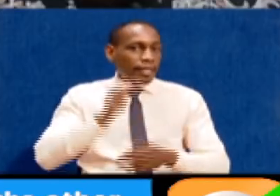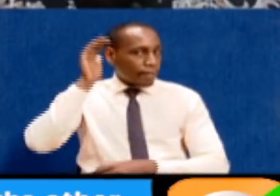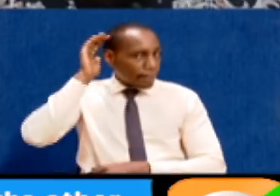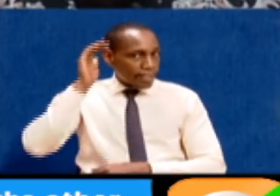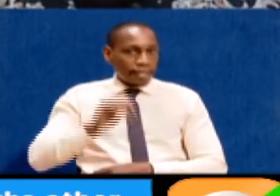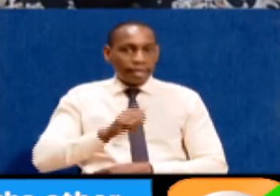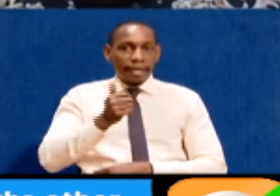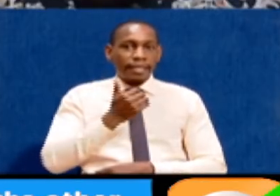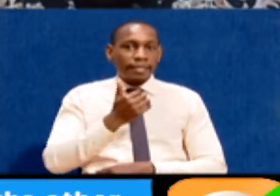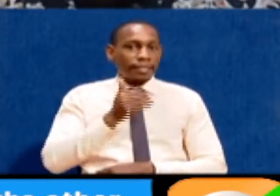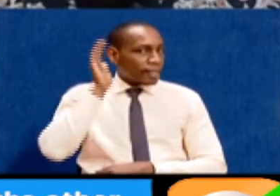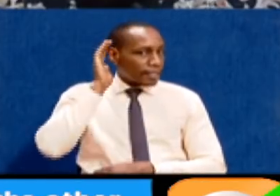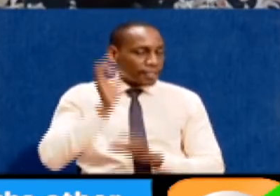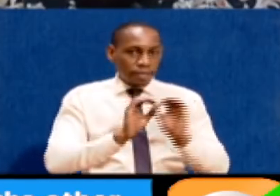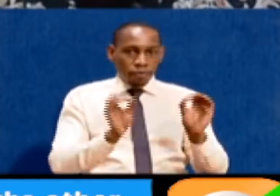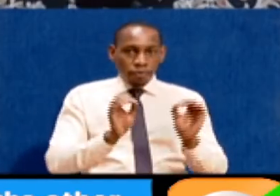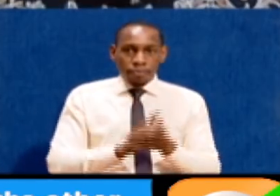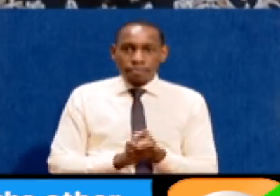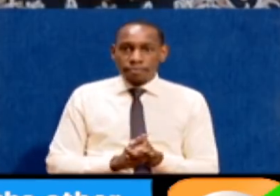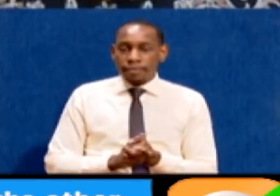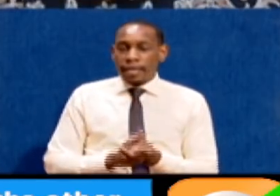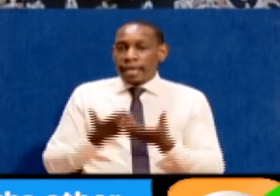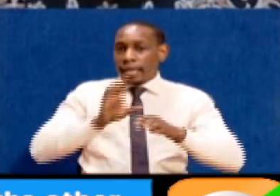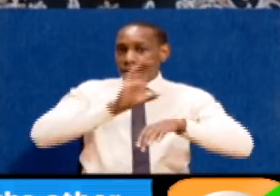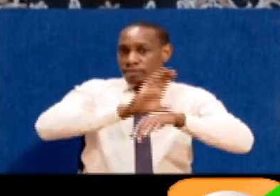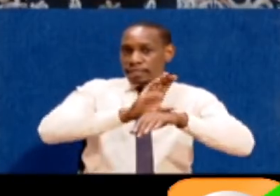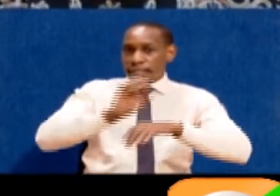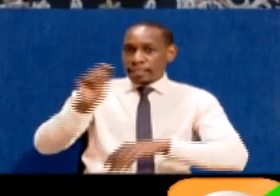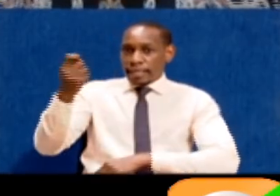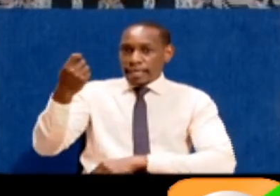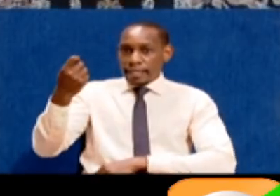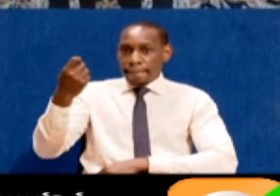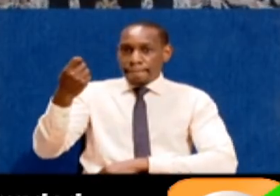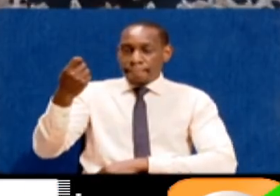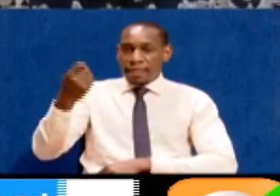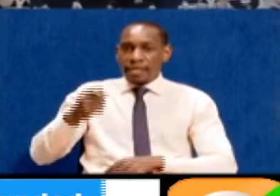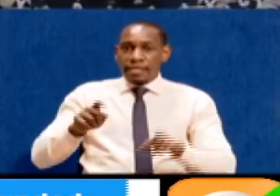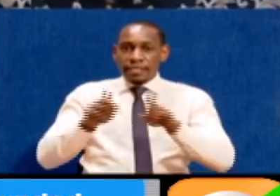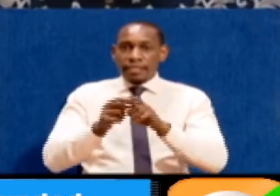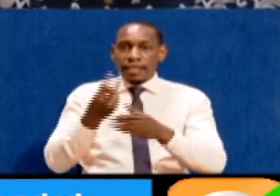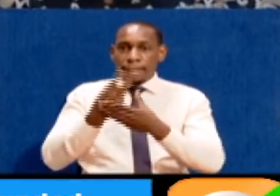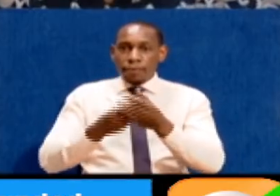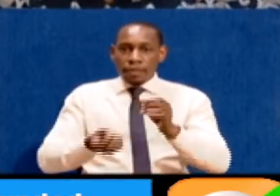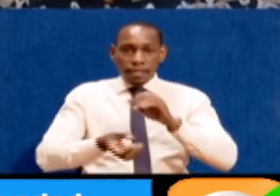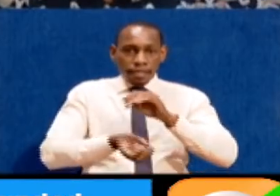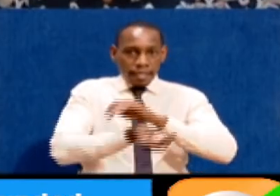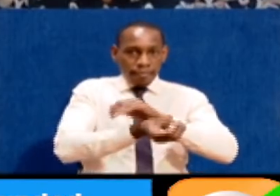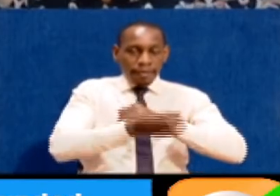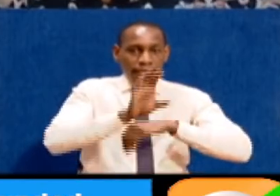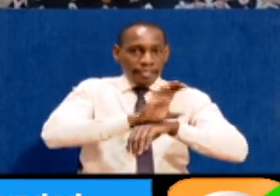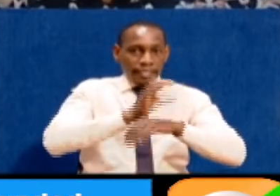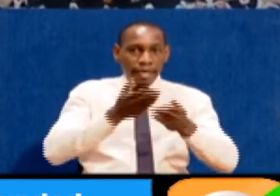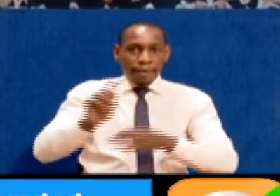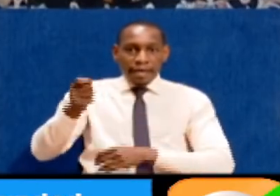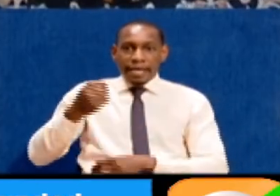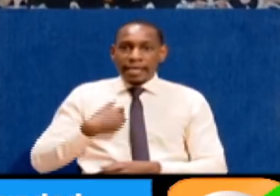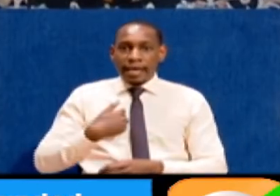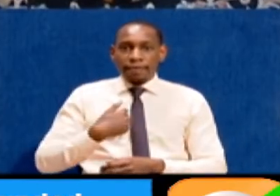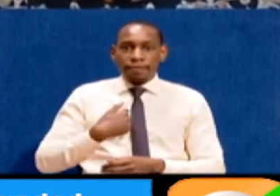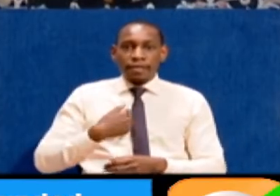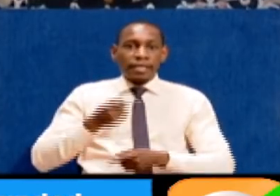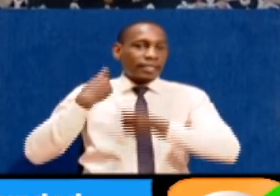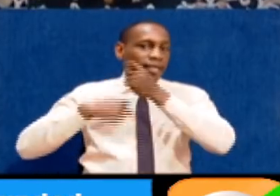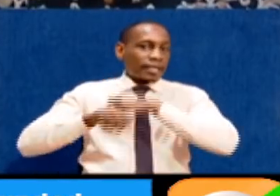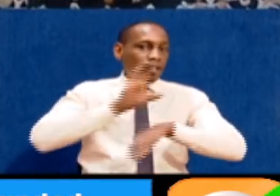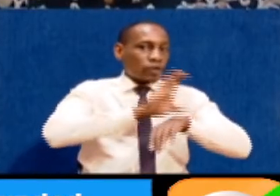listen, others won't. Bishop Oginde, coming back to you, should the church in Kenya, and I guess I should also give you both a chance to define the church in Kenya, because there's